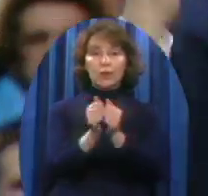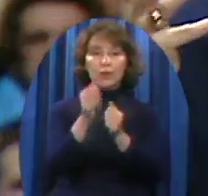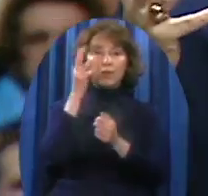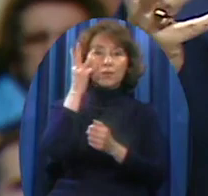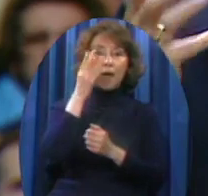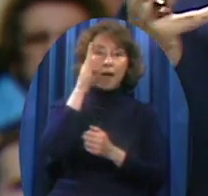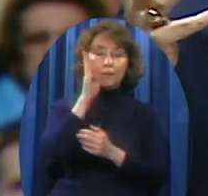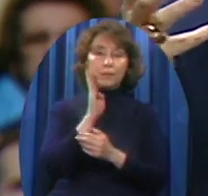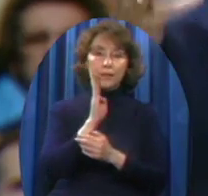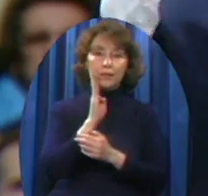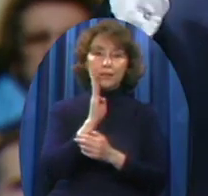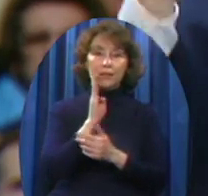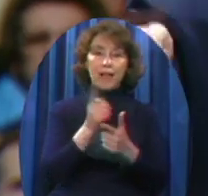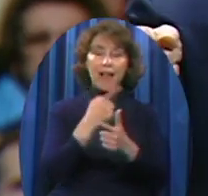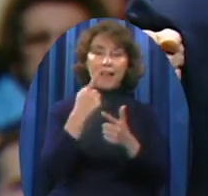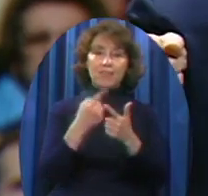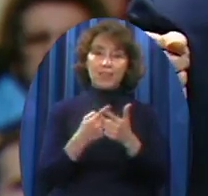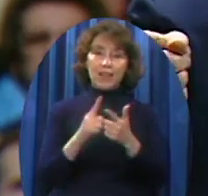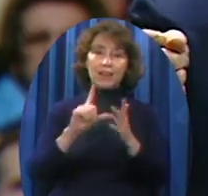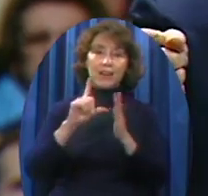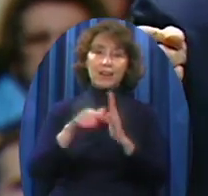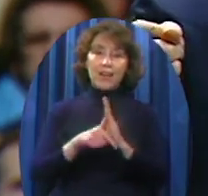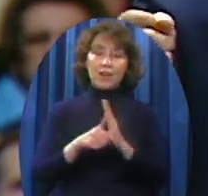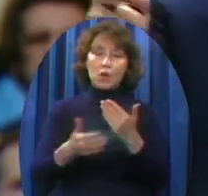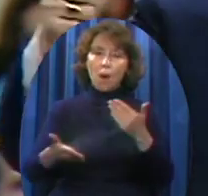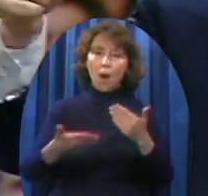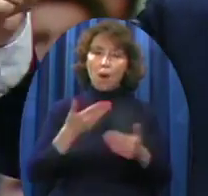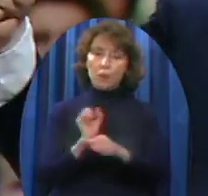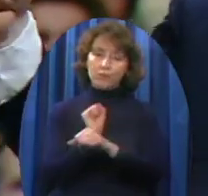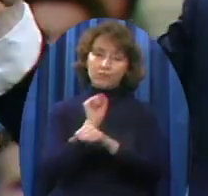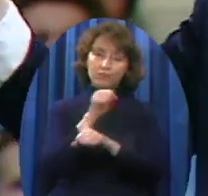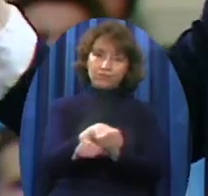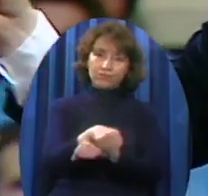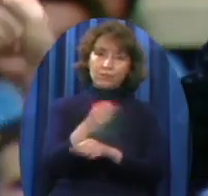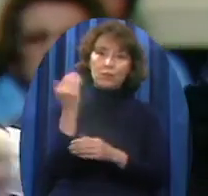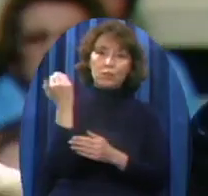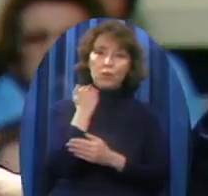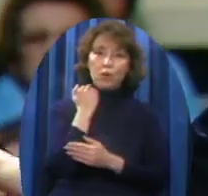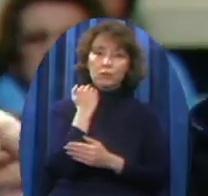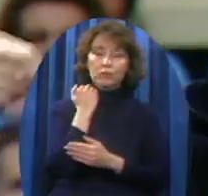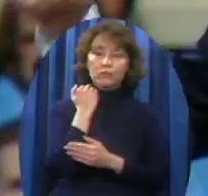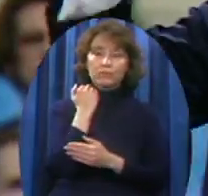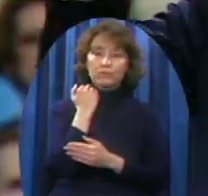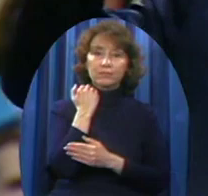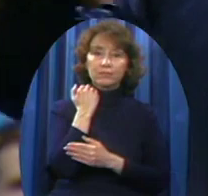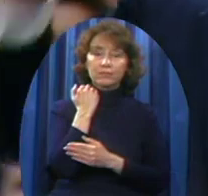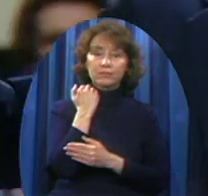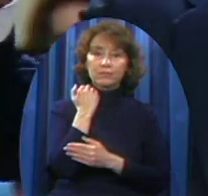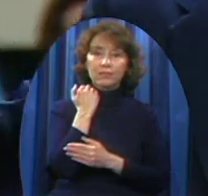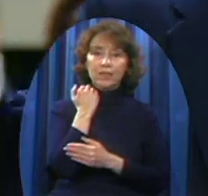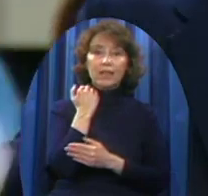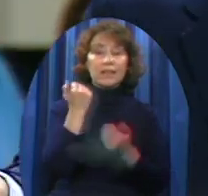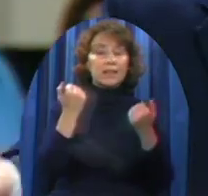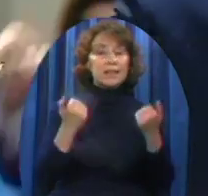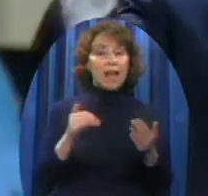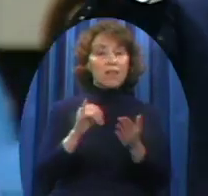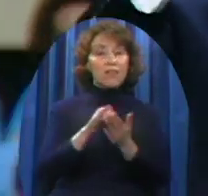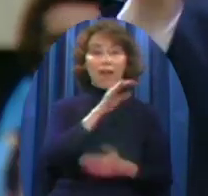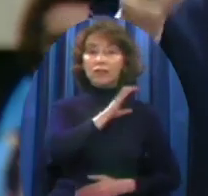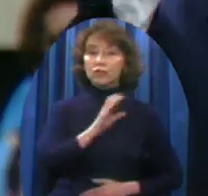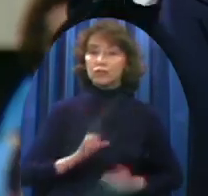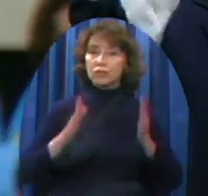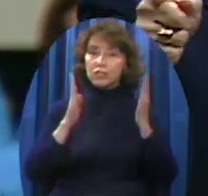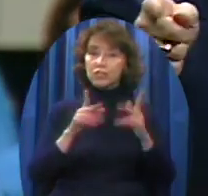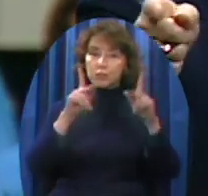a terrible financial beating. It almost put him in bankruptcy. You say he did the right thing? Yes, he did. But he wouldn't have had to go through that if he